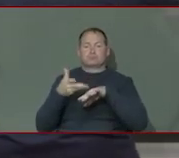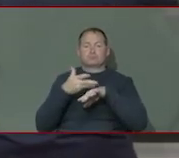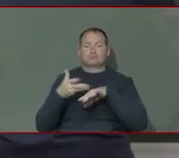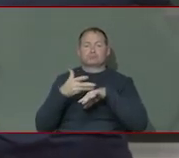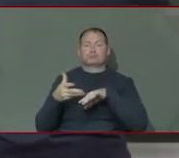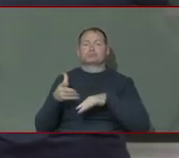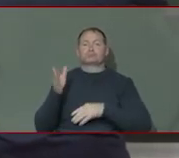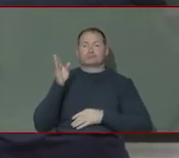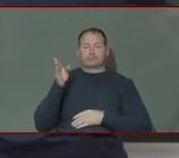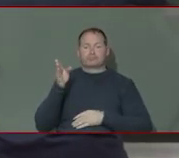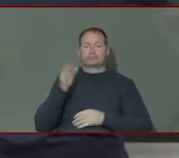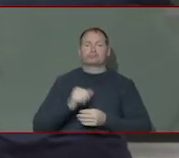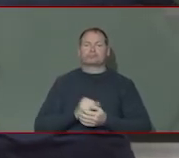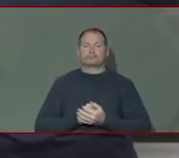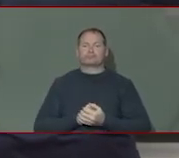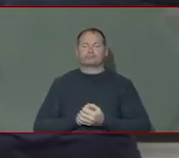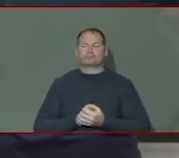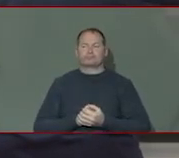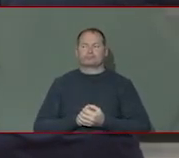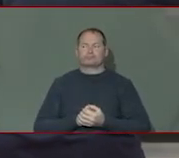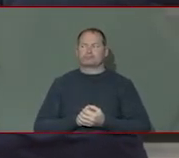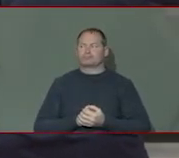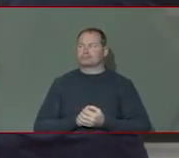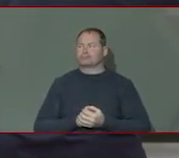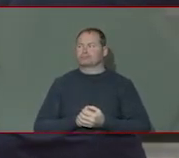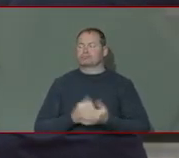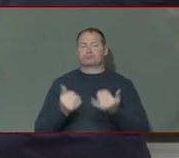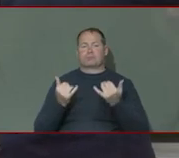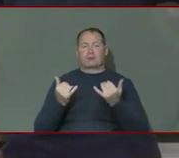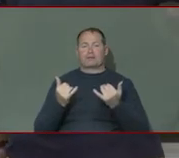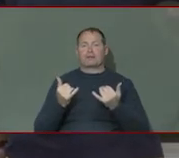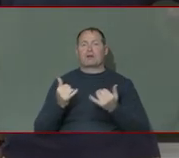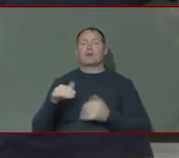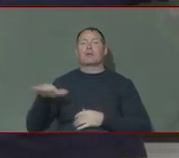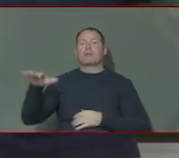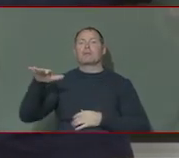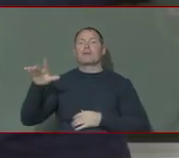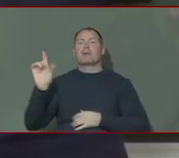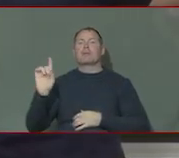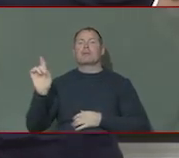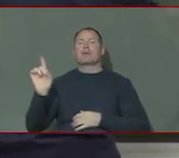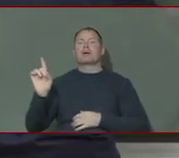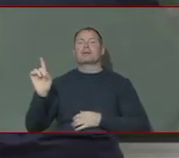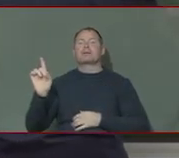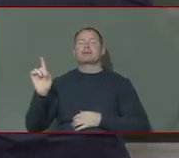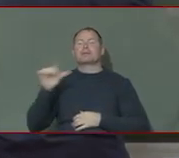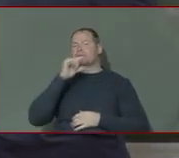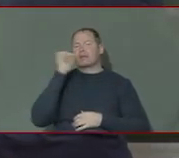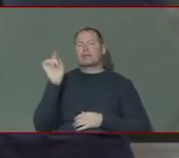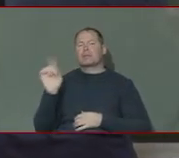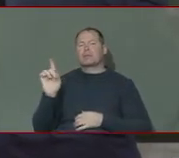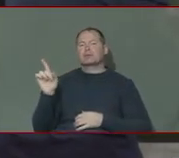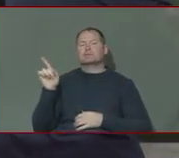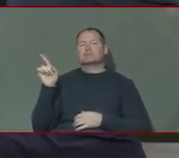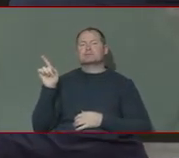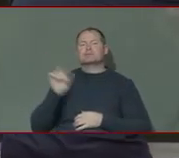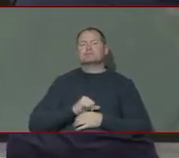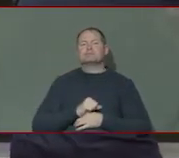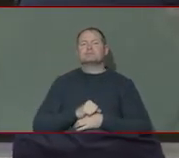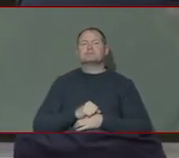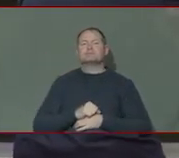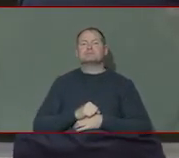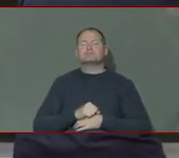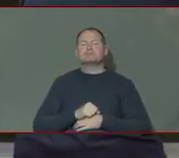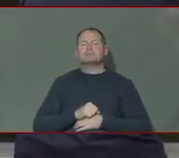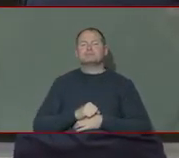comes in here in a structure. Who of you can remember this structure in comparison to that one there? It